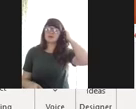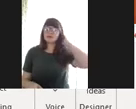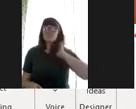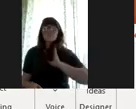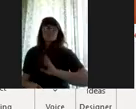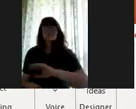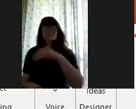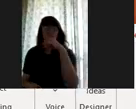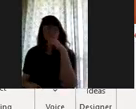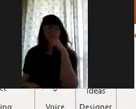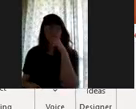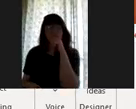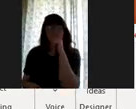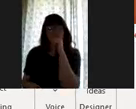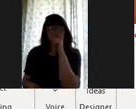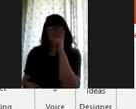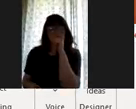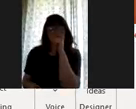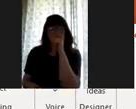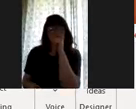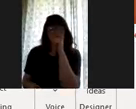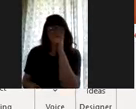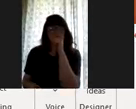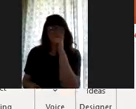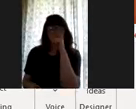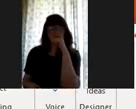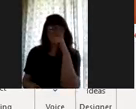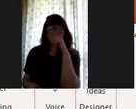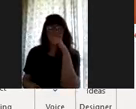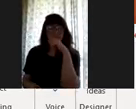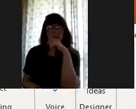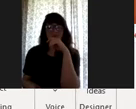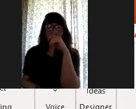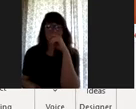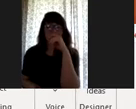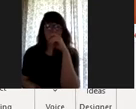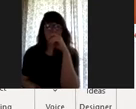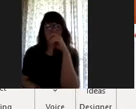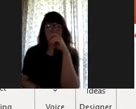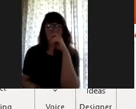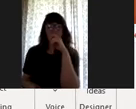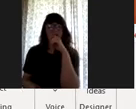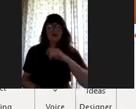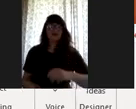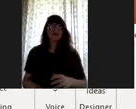allow me to redirect you in case you start blowing people's minds, you know. I don't think I'll do that. But